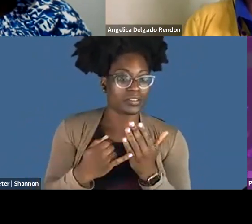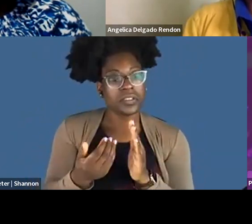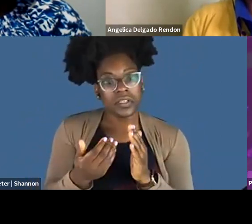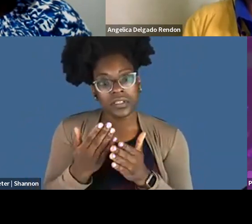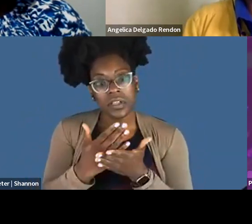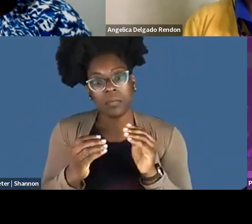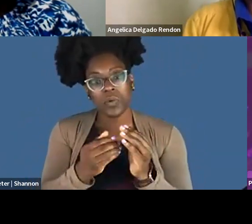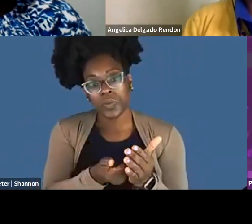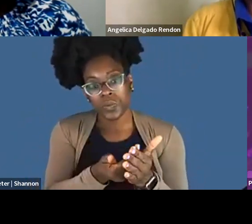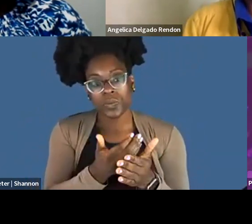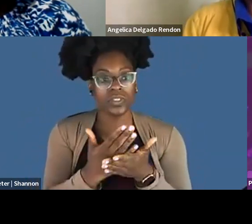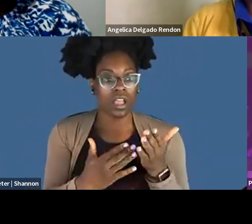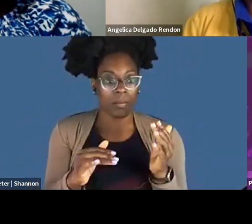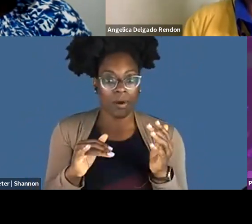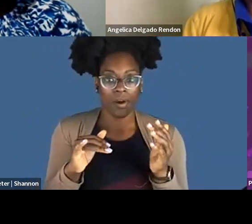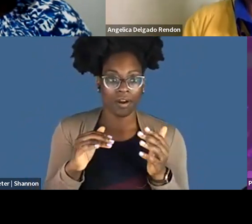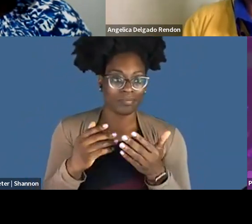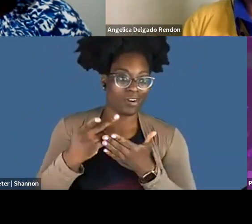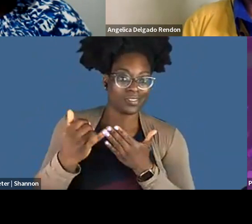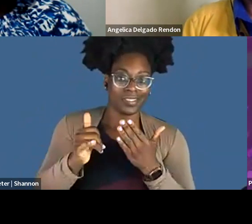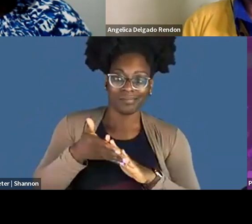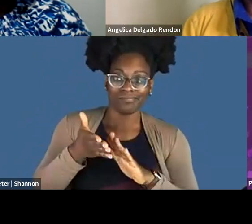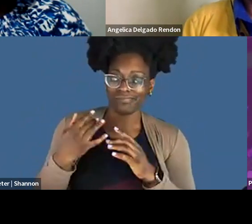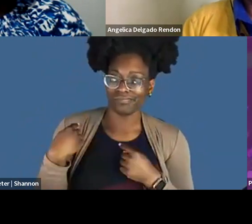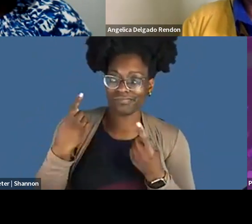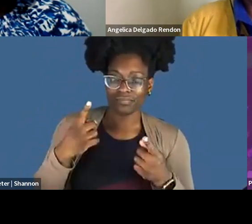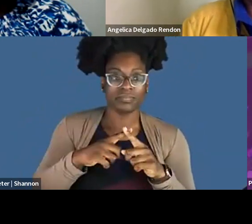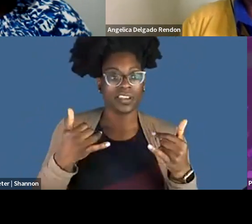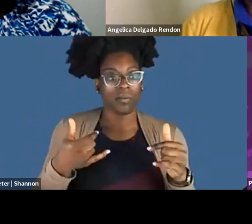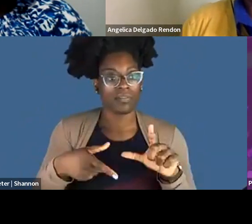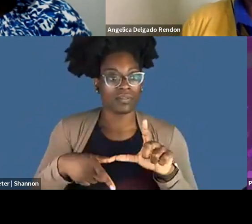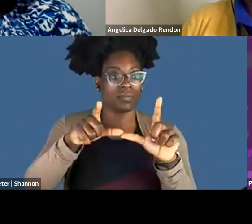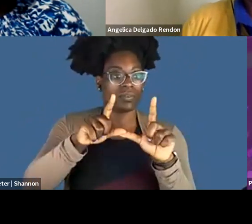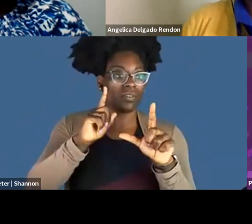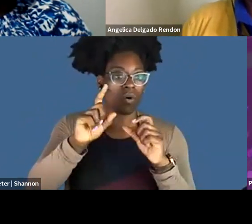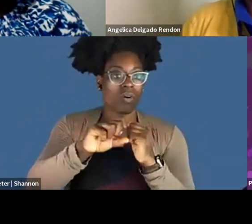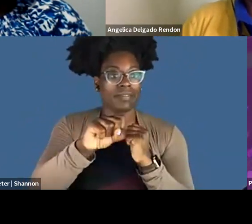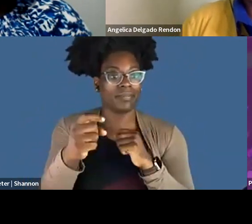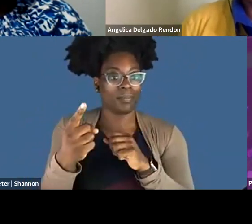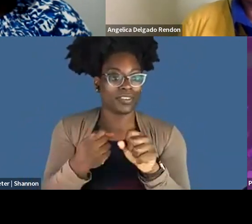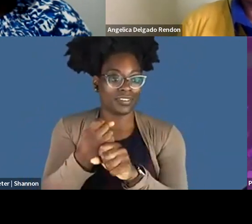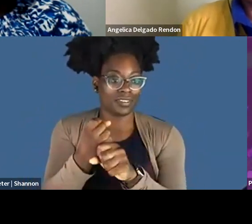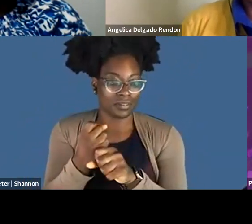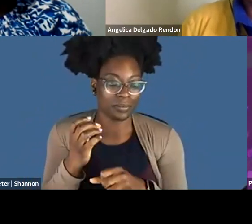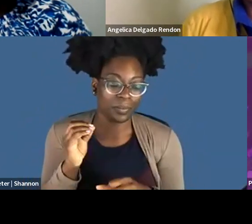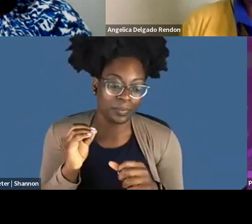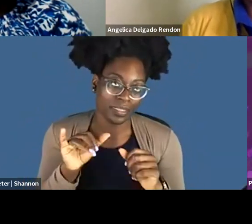are re-upping, renewing, hopefully for another year. And